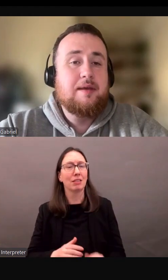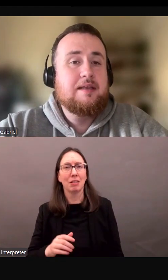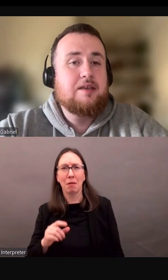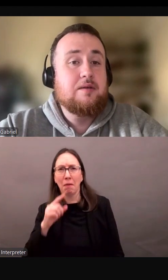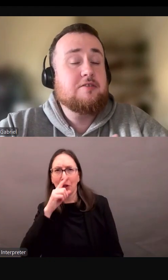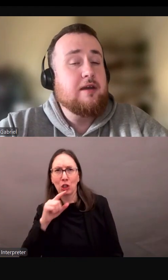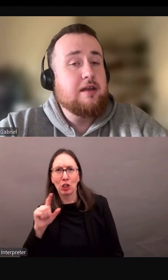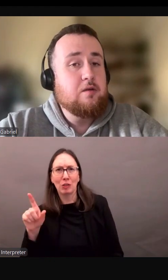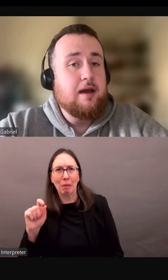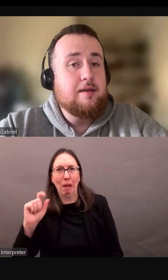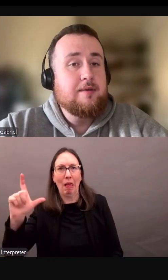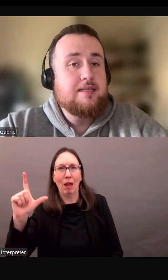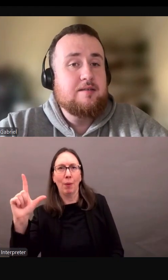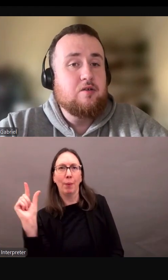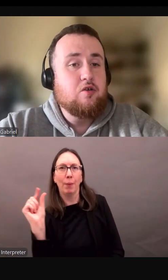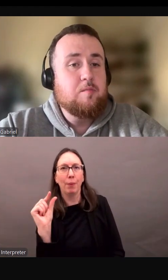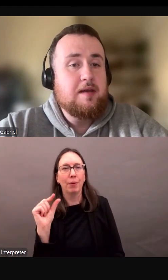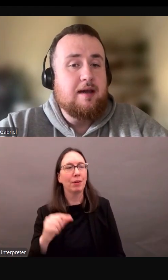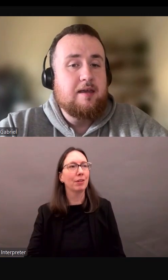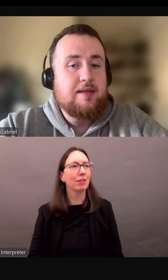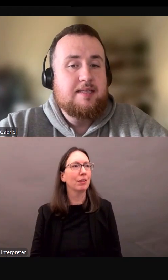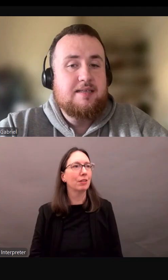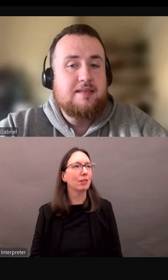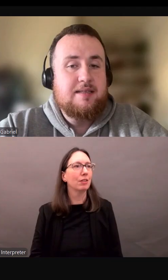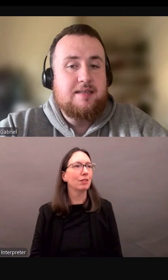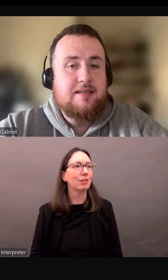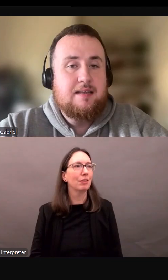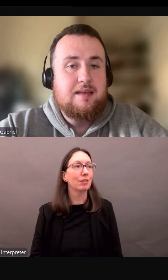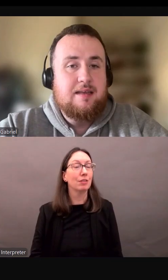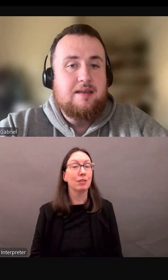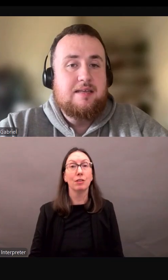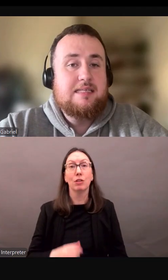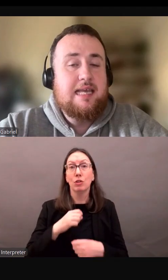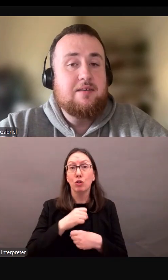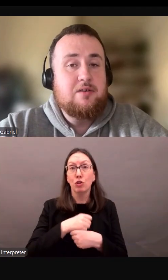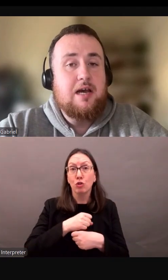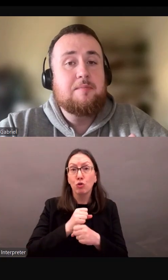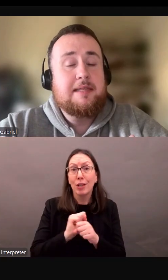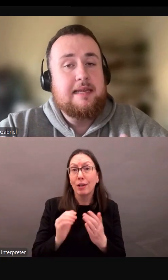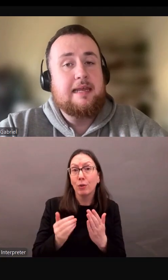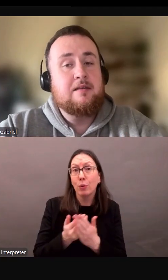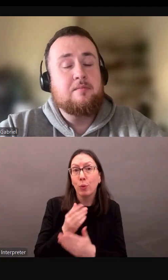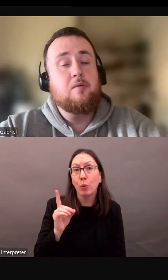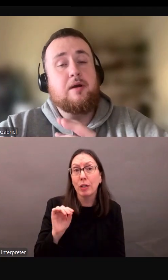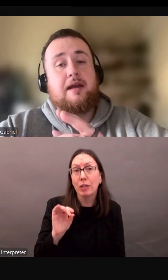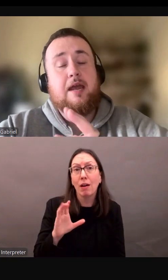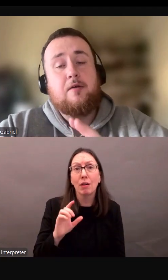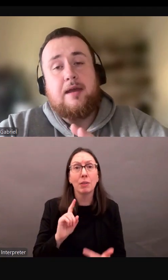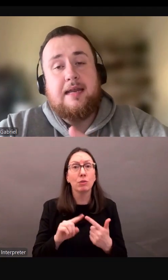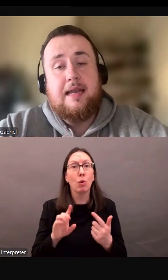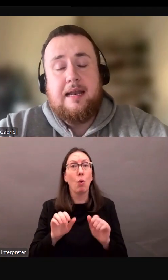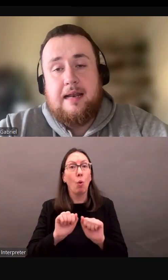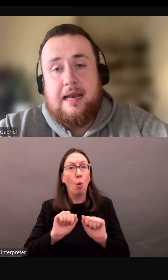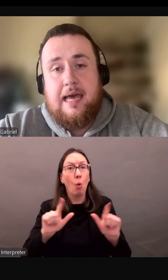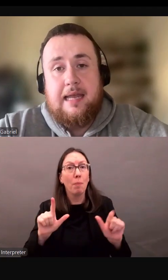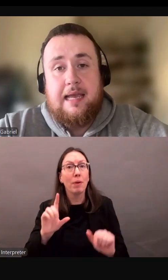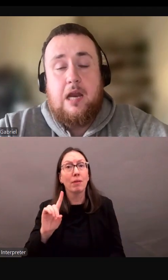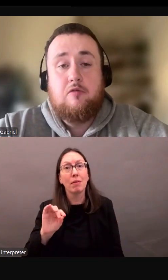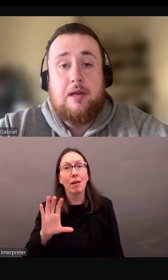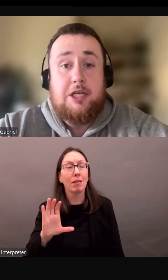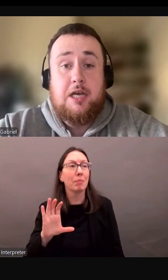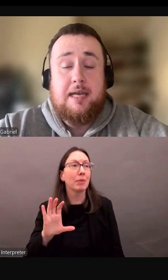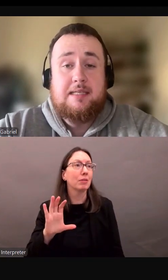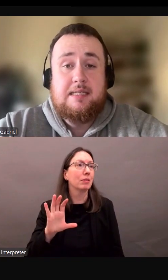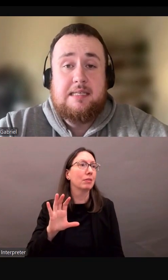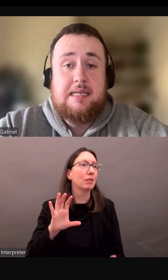What we can do is create new documents, open documents, save, copy, delete. But where an area that it kind of